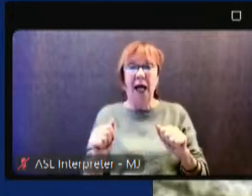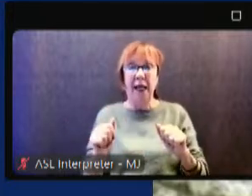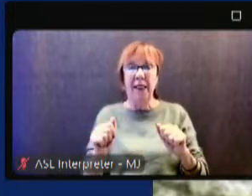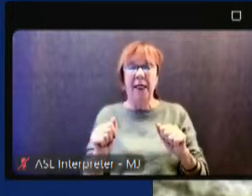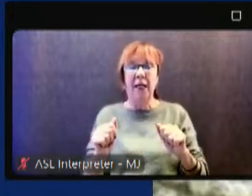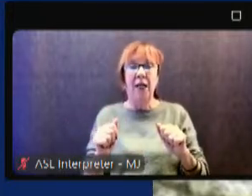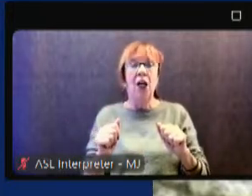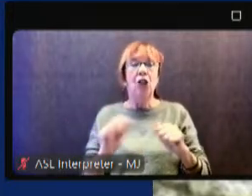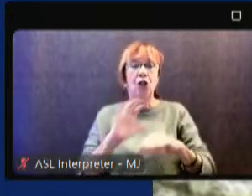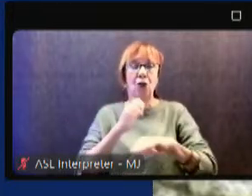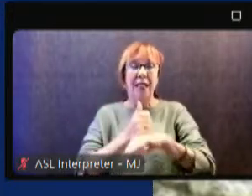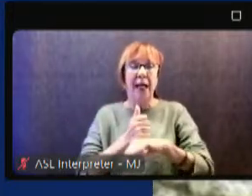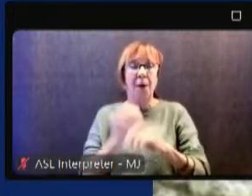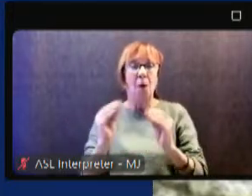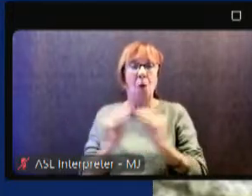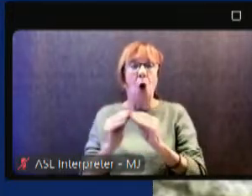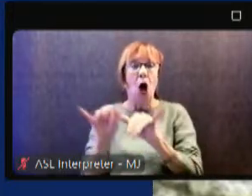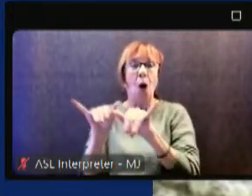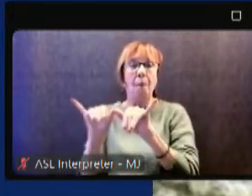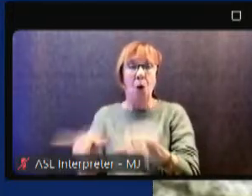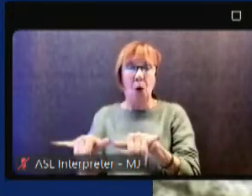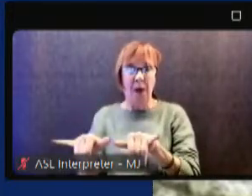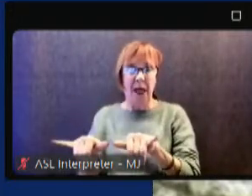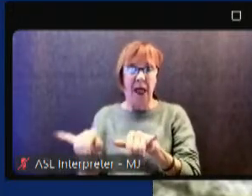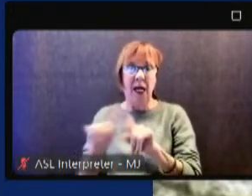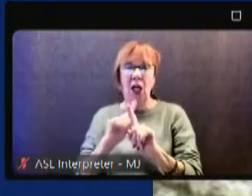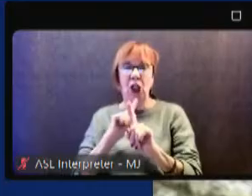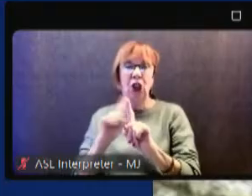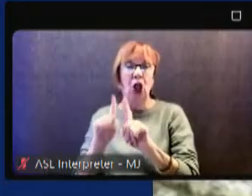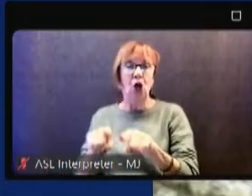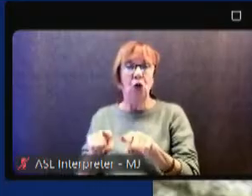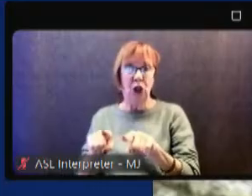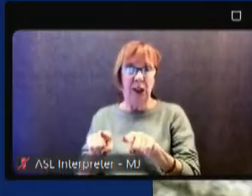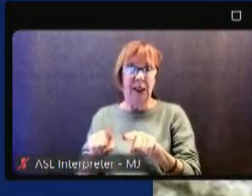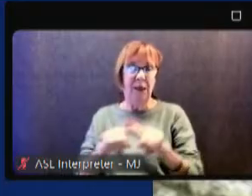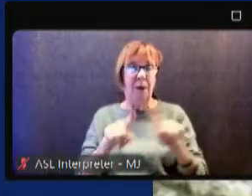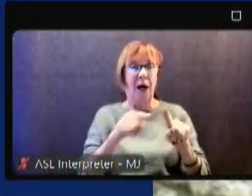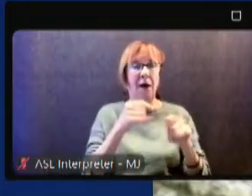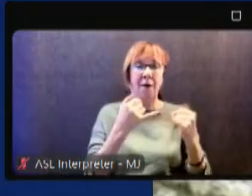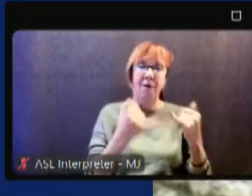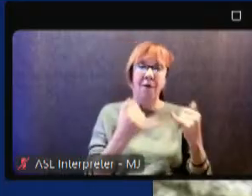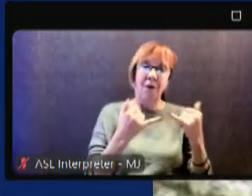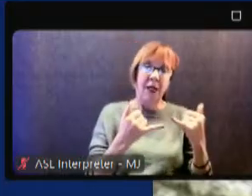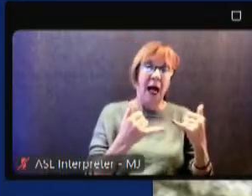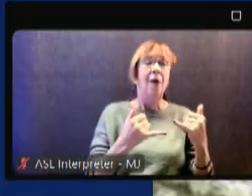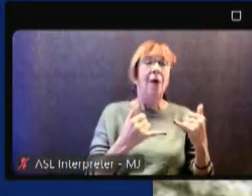permanent solutions, but those are still currently being worked out. Thank you so much for your patience.